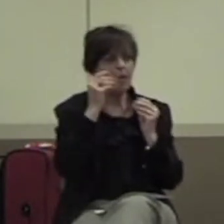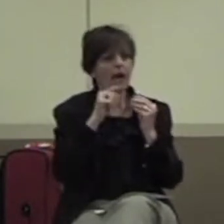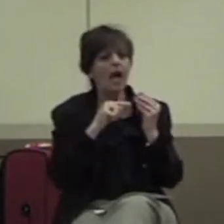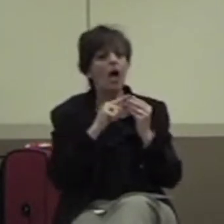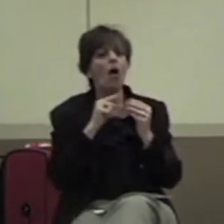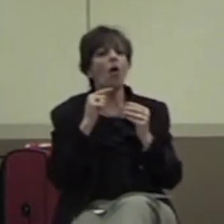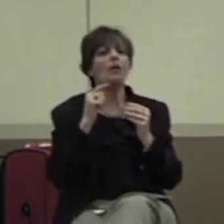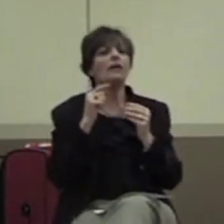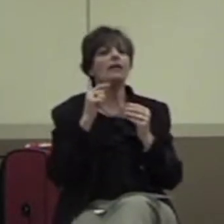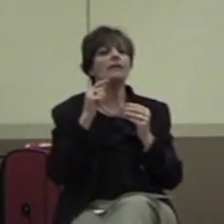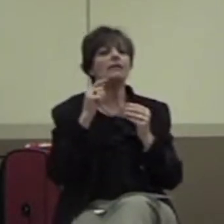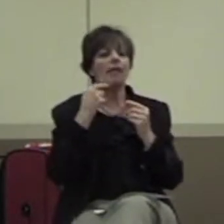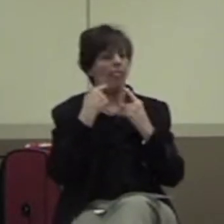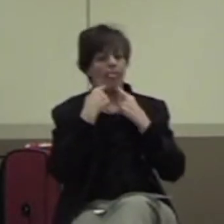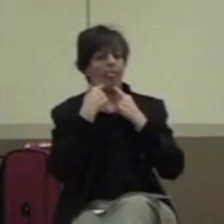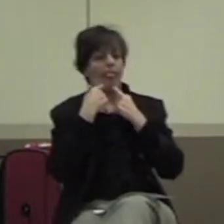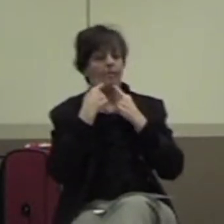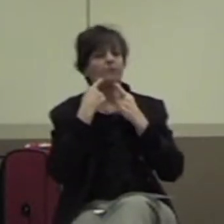about